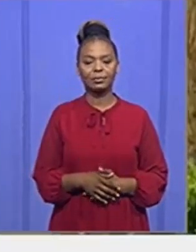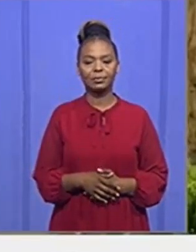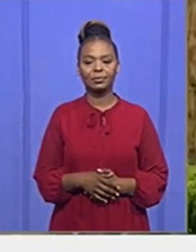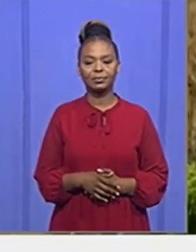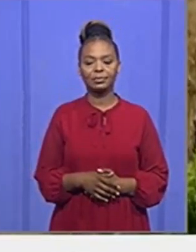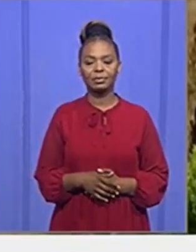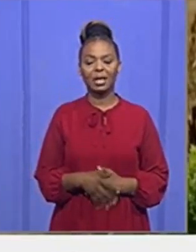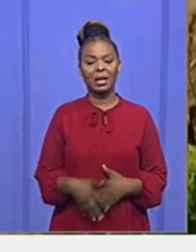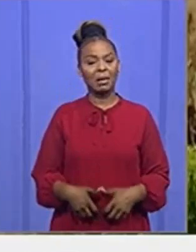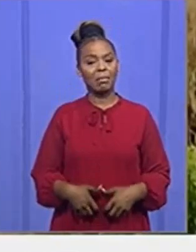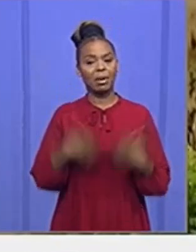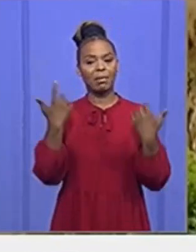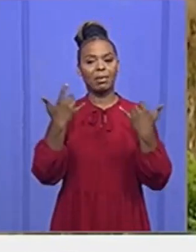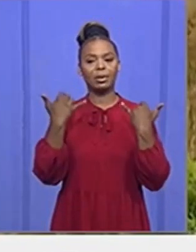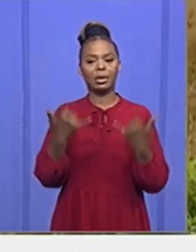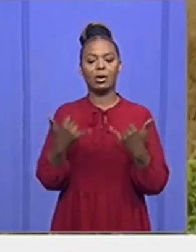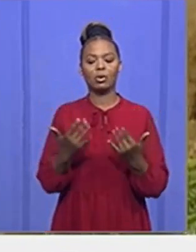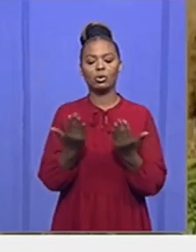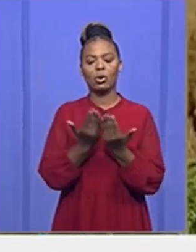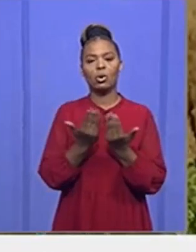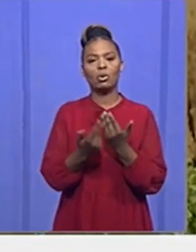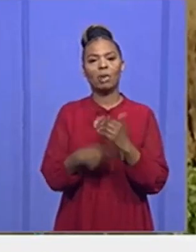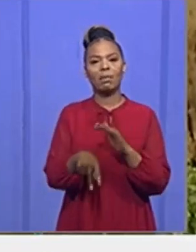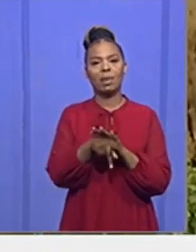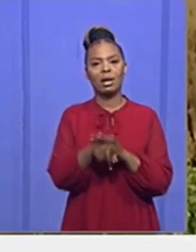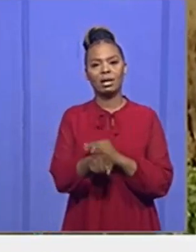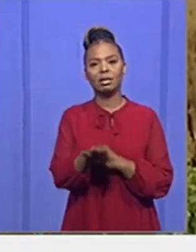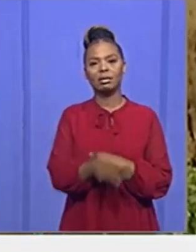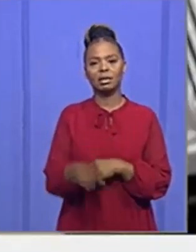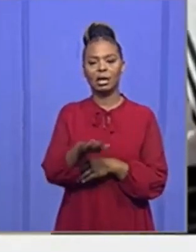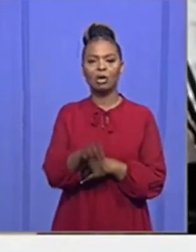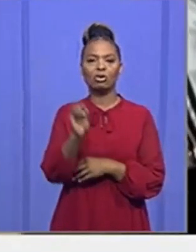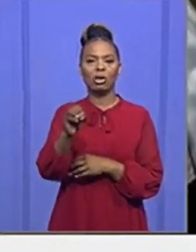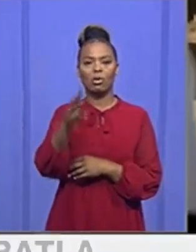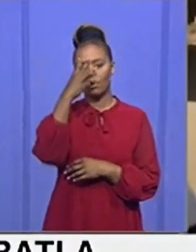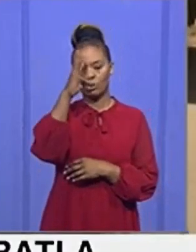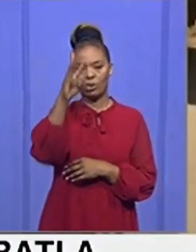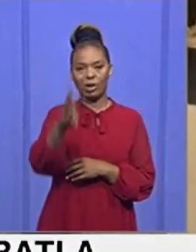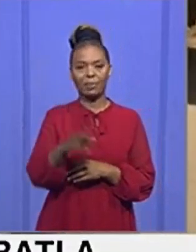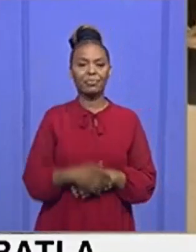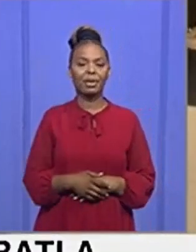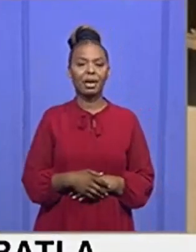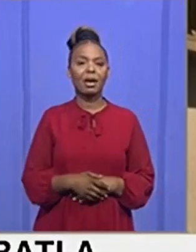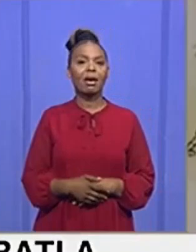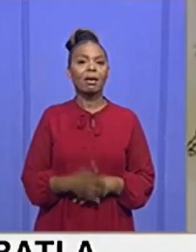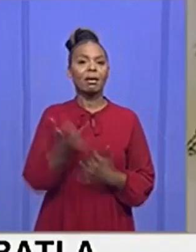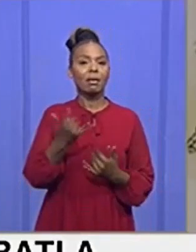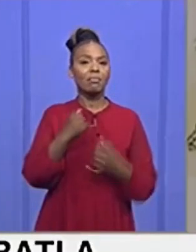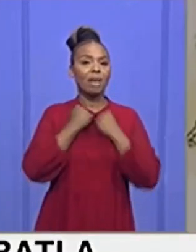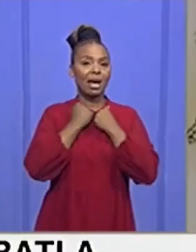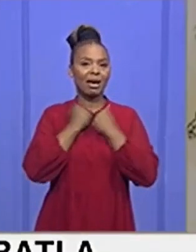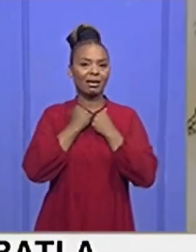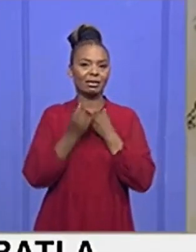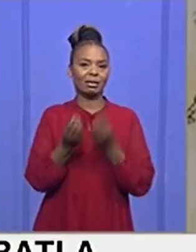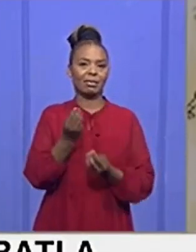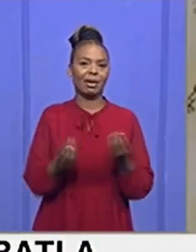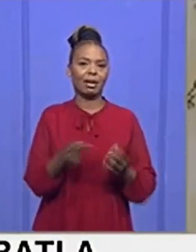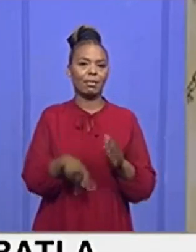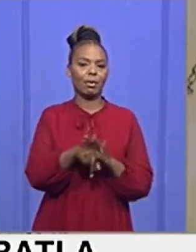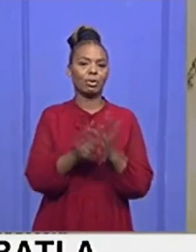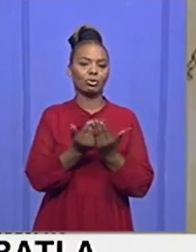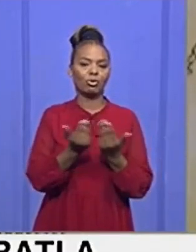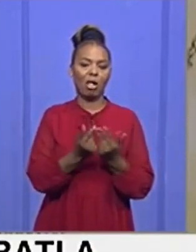Maikutlo a ile magoletsa kwa sekolong sa primary sa Tifusheni kwa Soshanguve. Seno ke fa batswadi ba bana ba na le kgotlhang le lefapha la